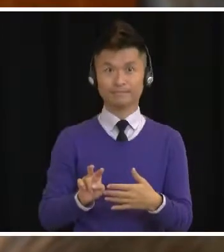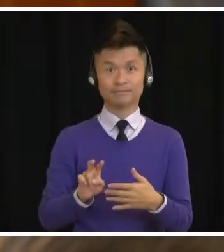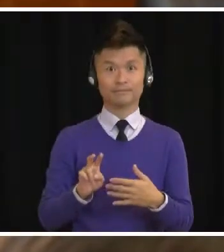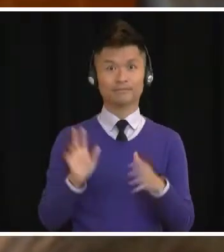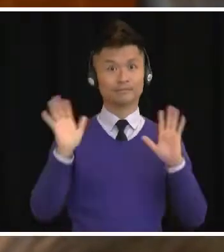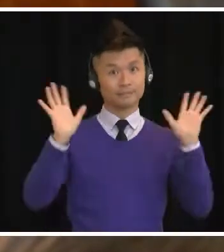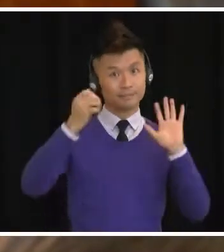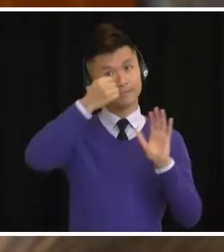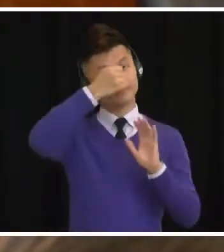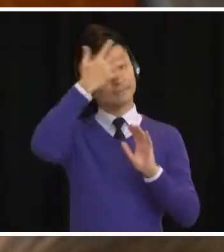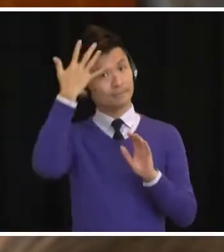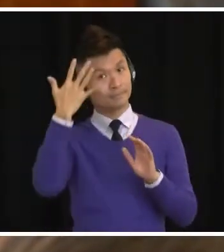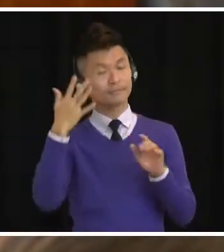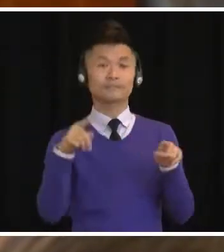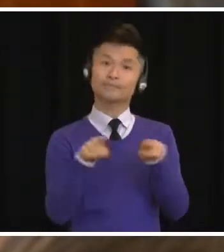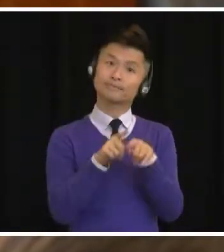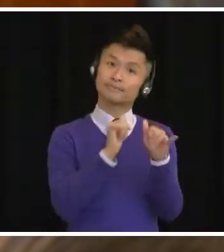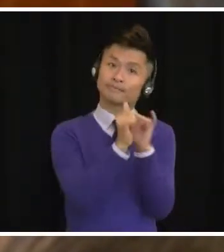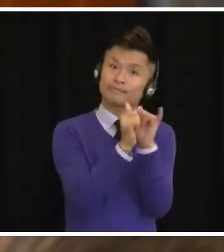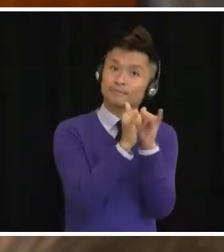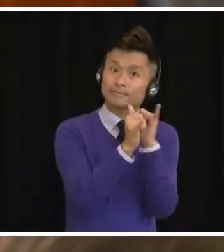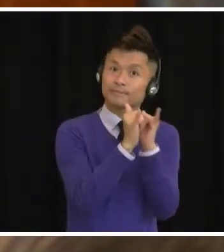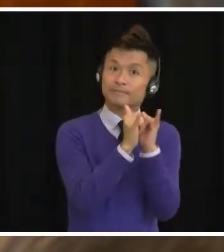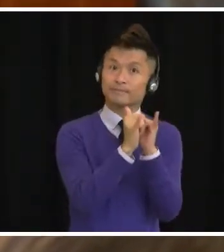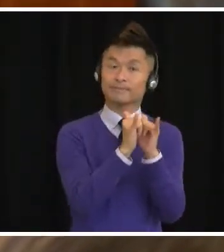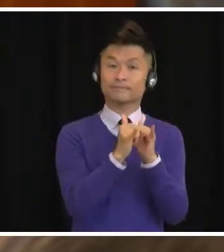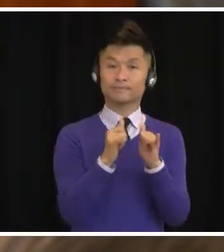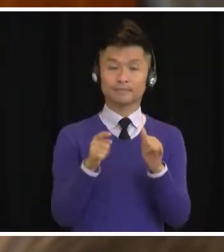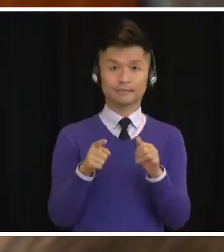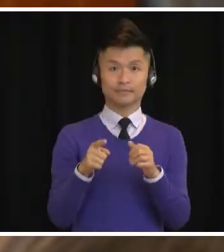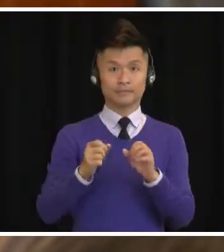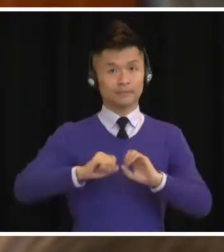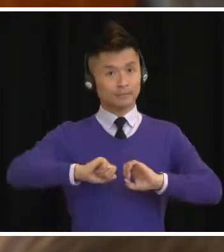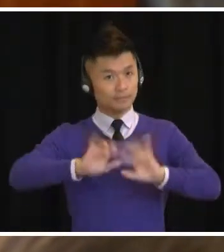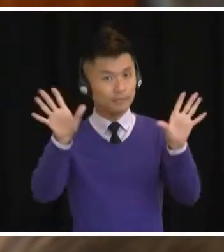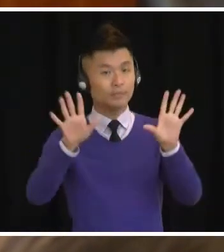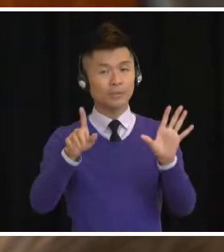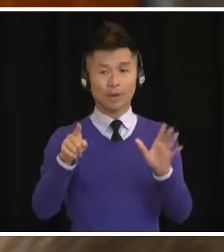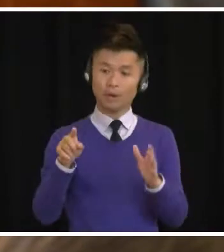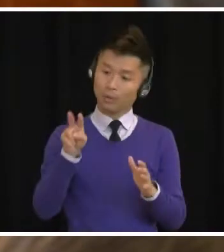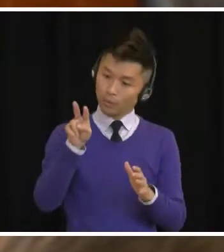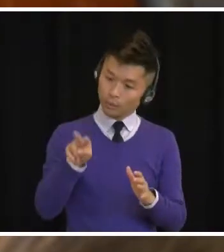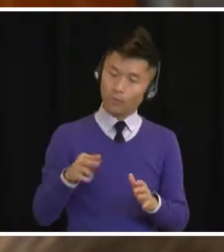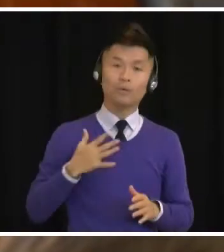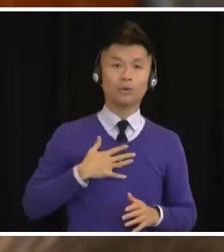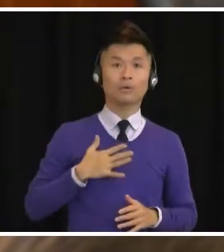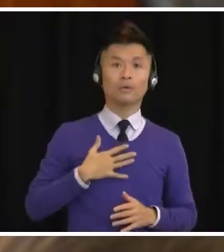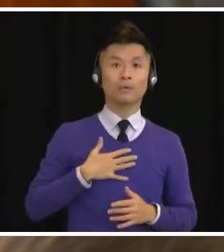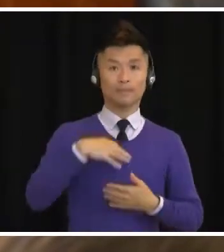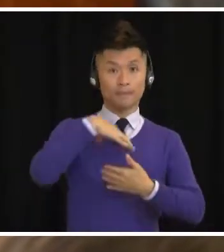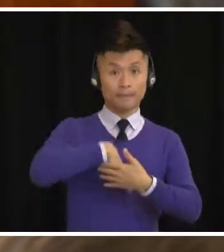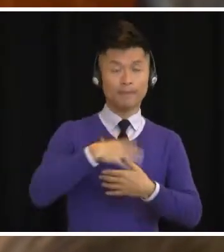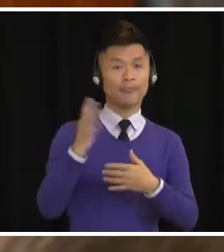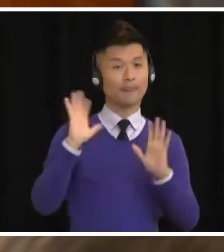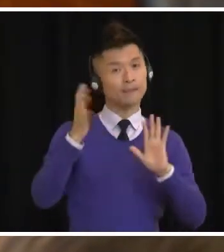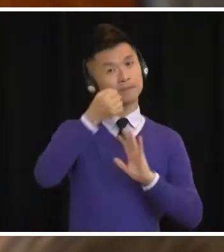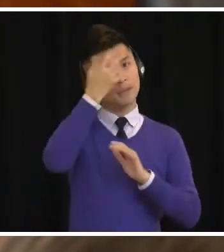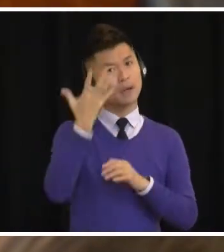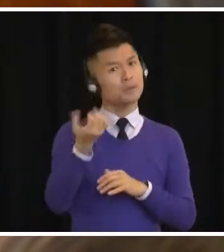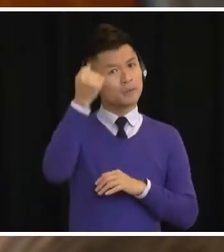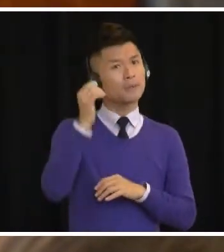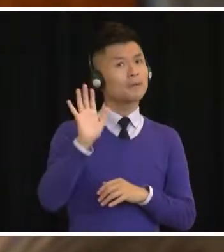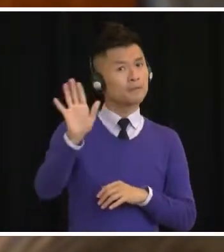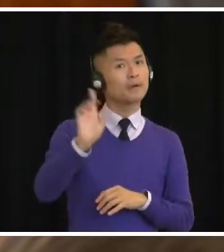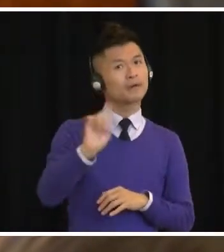which we utilize to help children themselves or the general public to understand the content